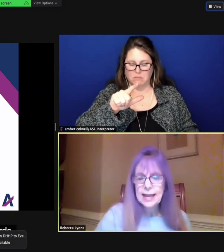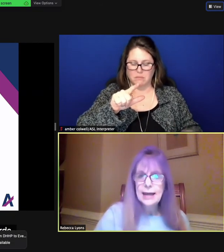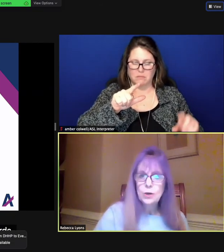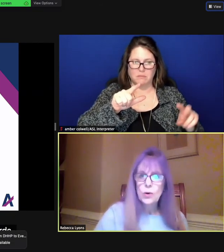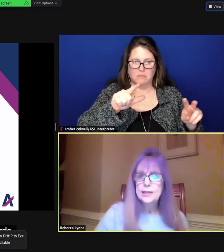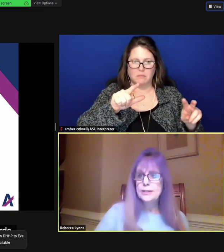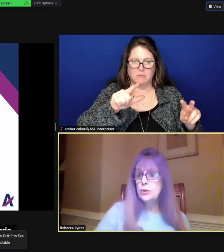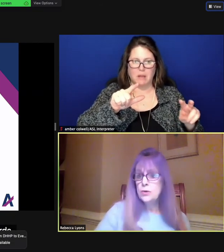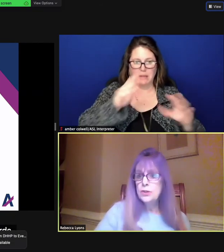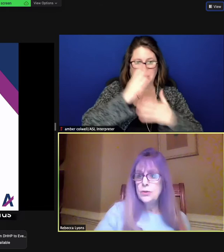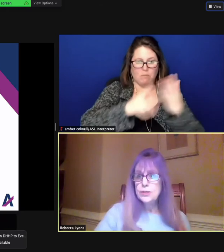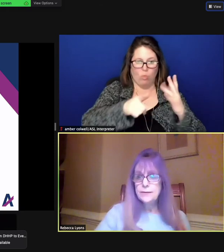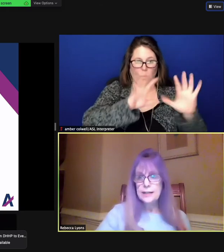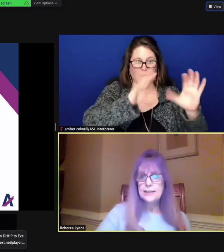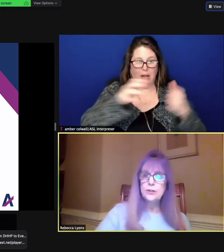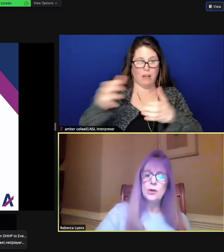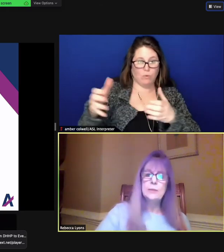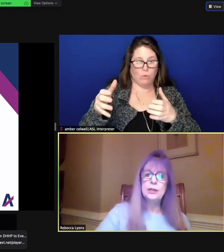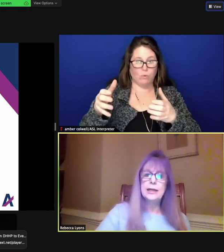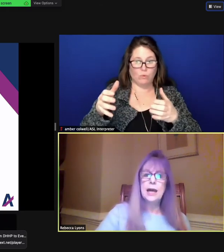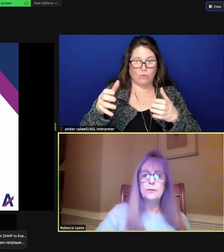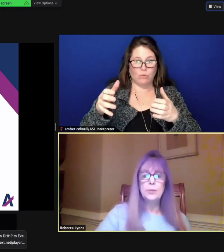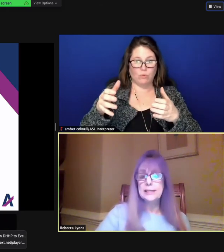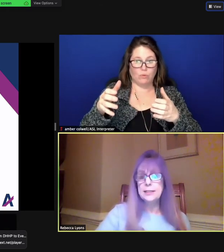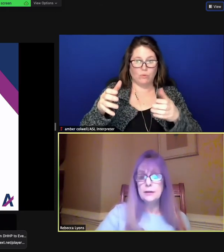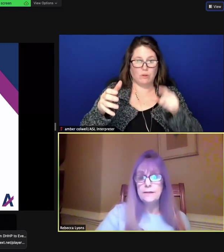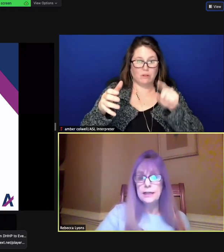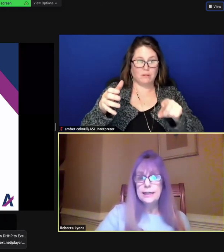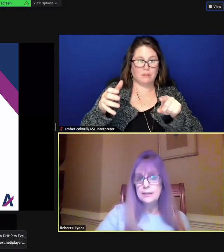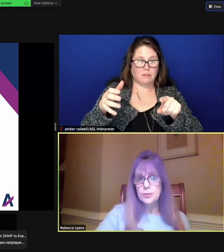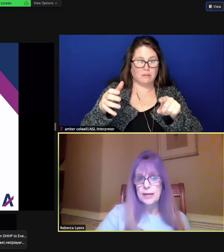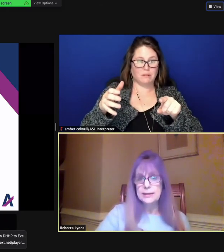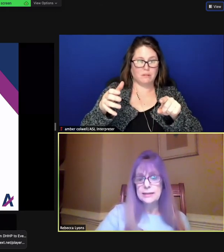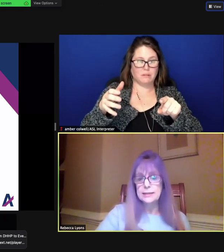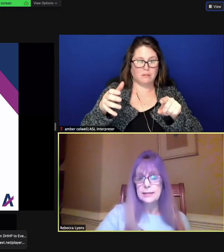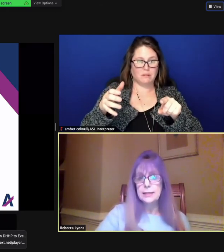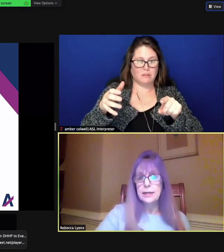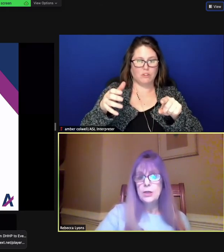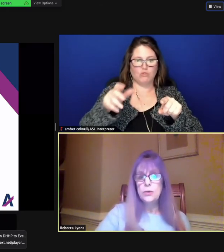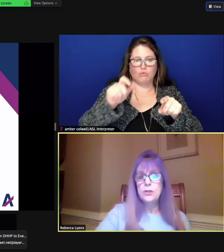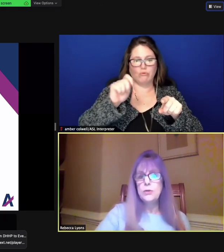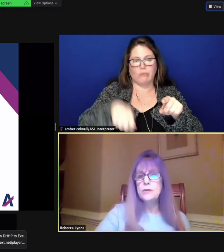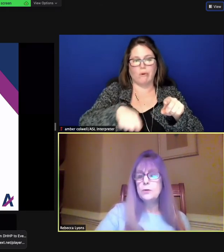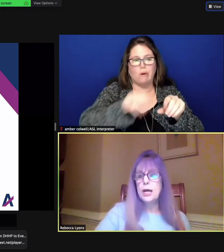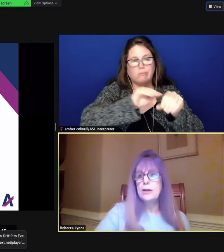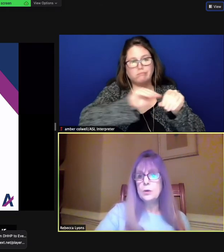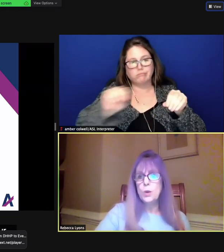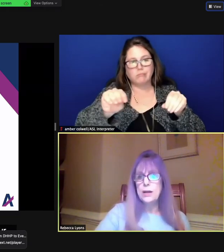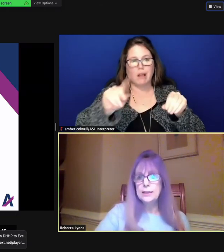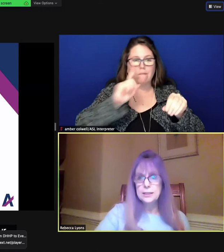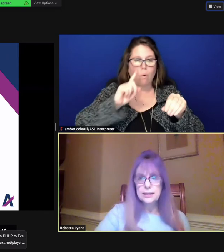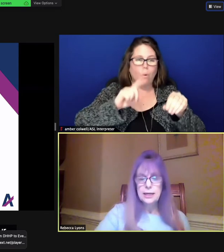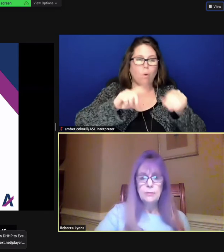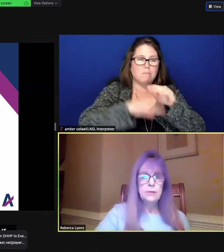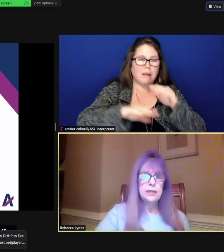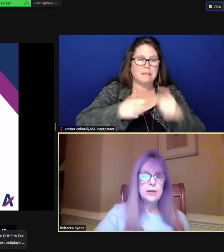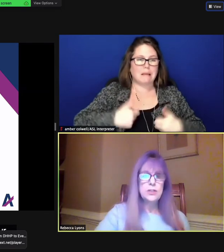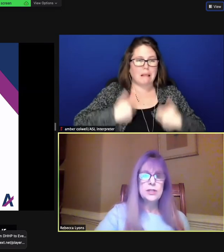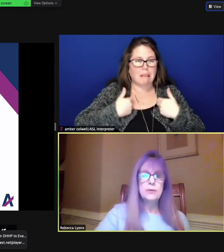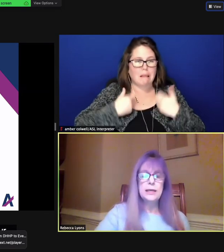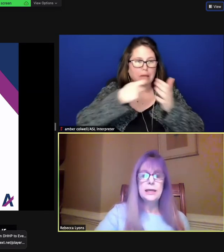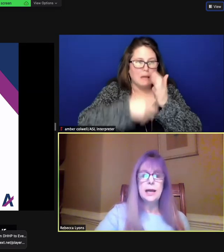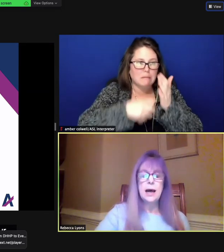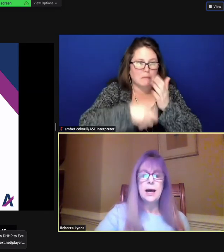these categories, you could use the funds in your ABLE account for basic living expenses. You could use it for health and wellness. Maybe